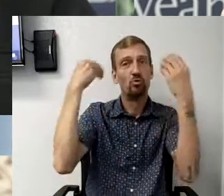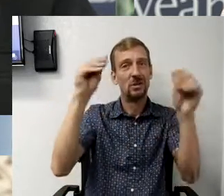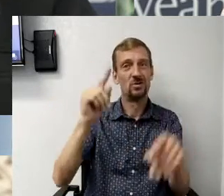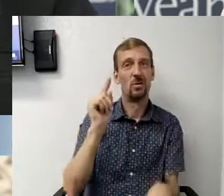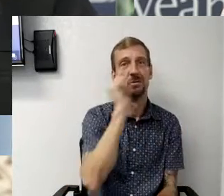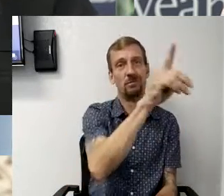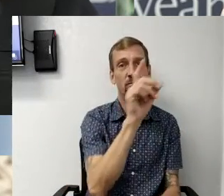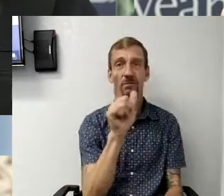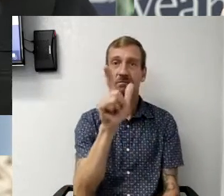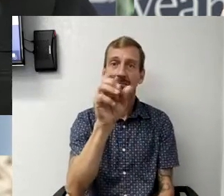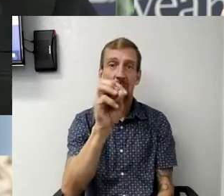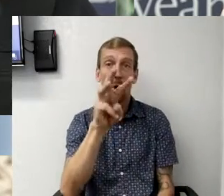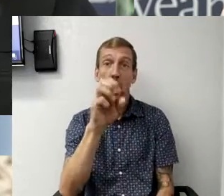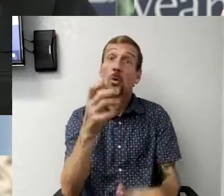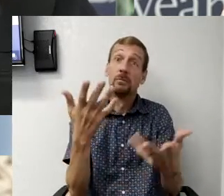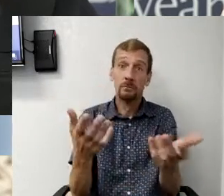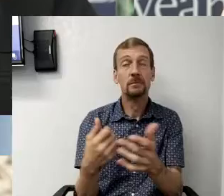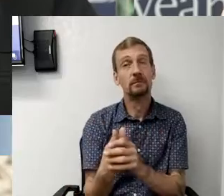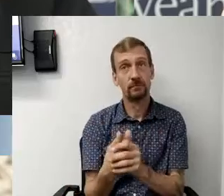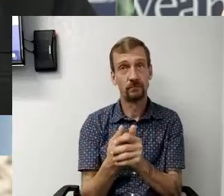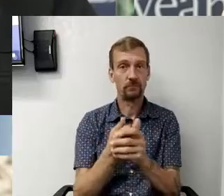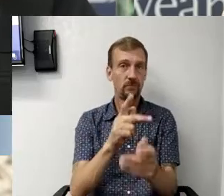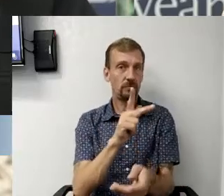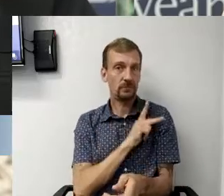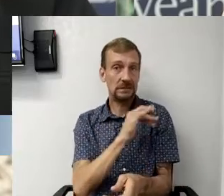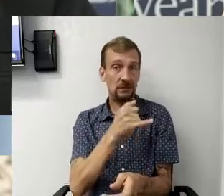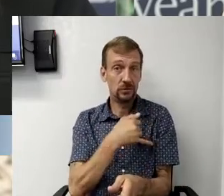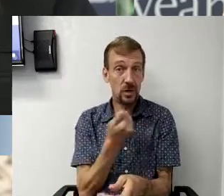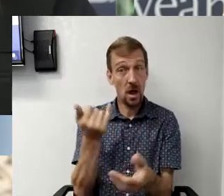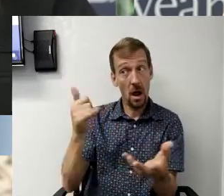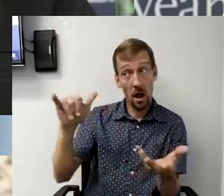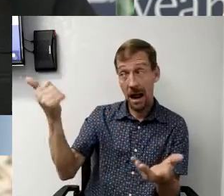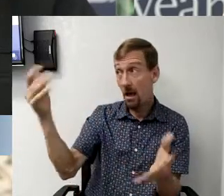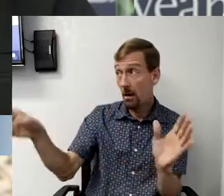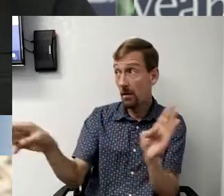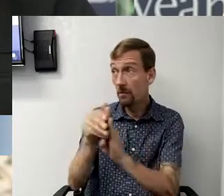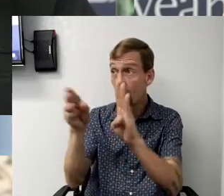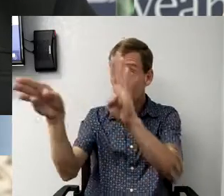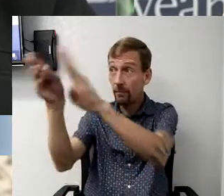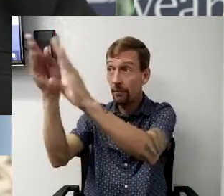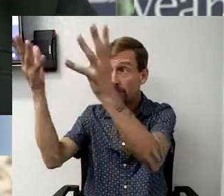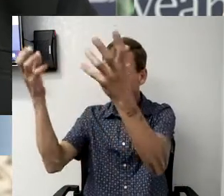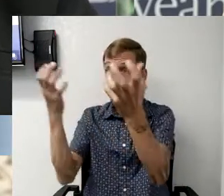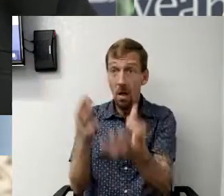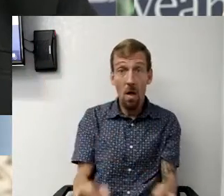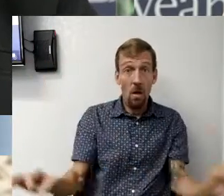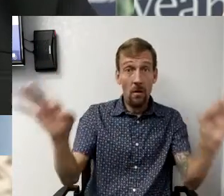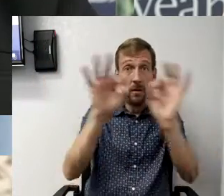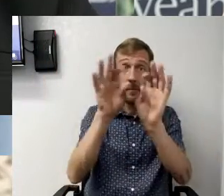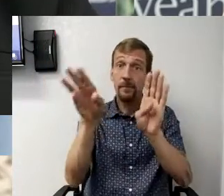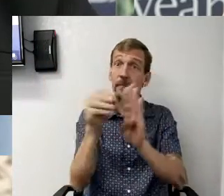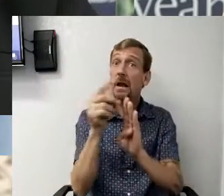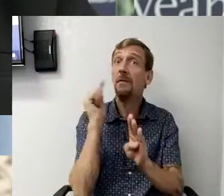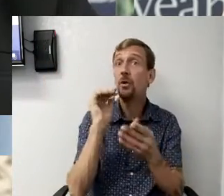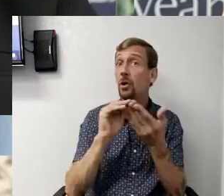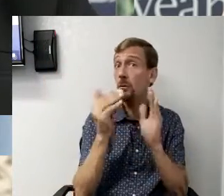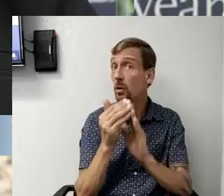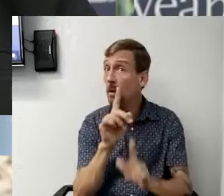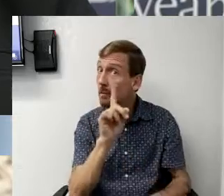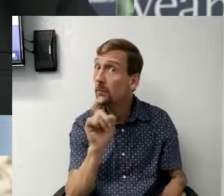or Lowe's. So, okay, so Carrie, John, do you have anything else that you think would be important information for the